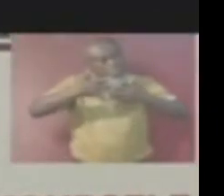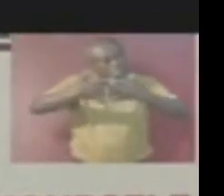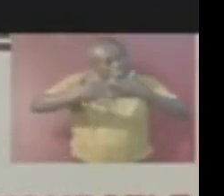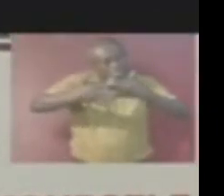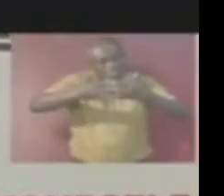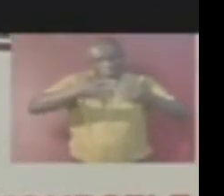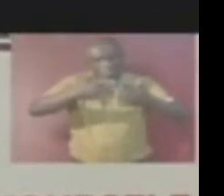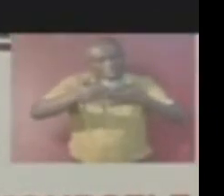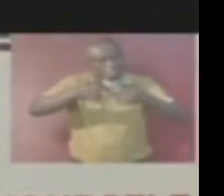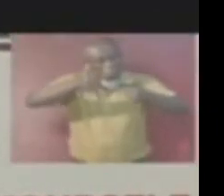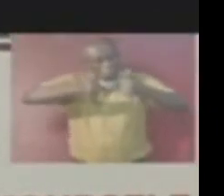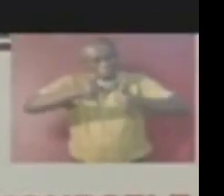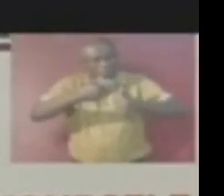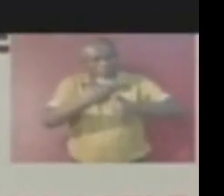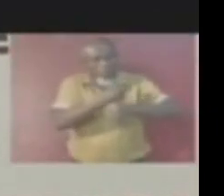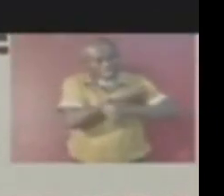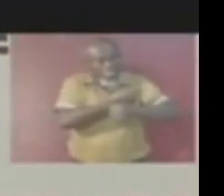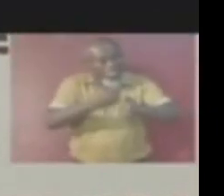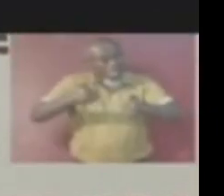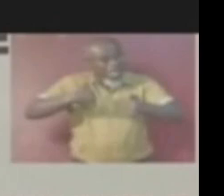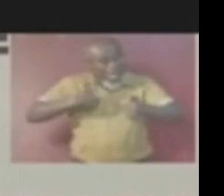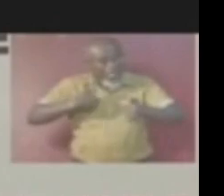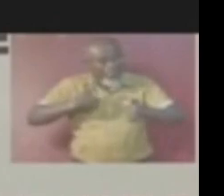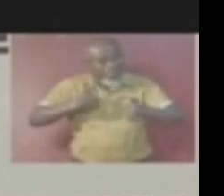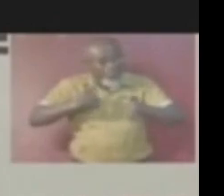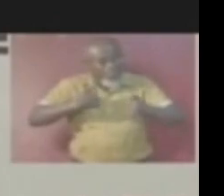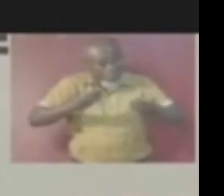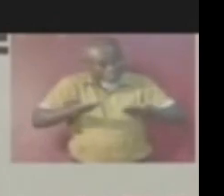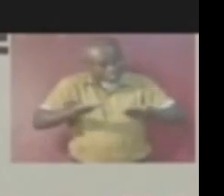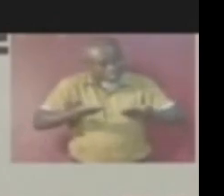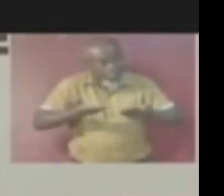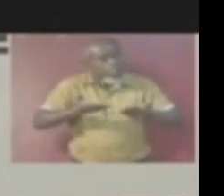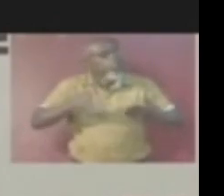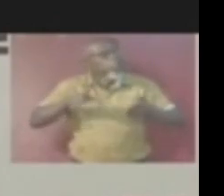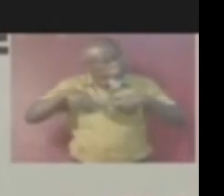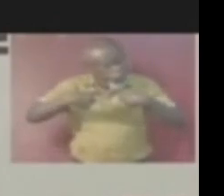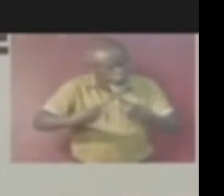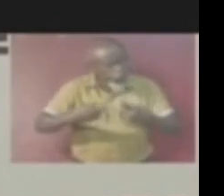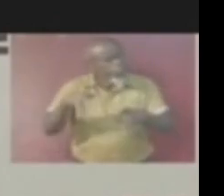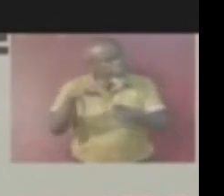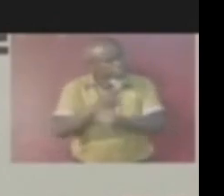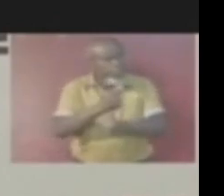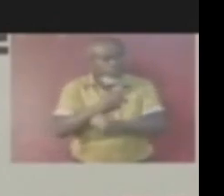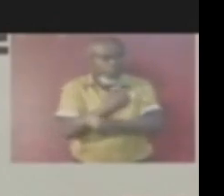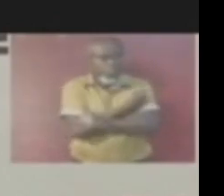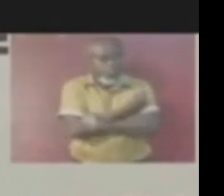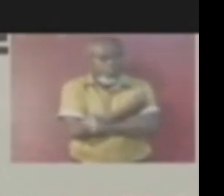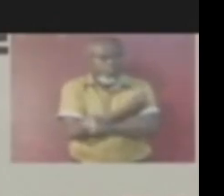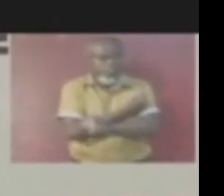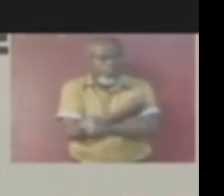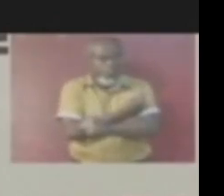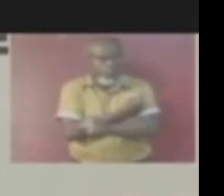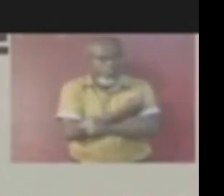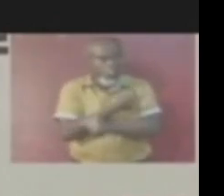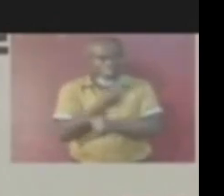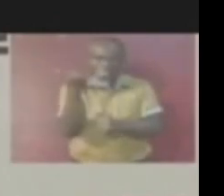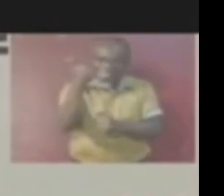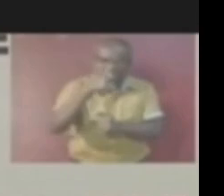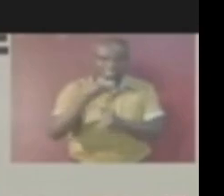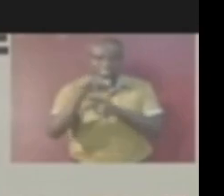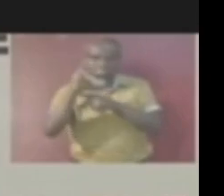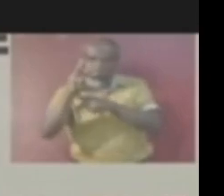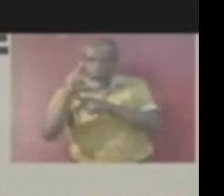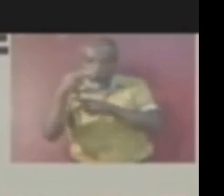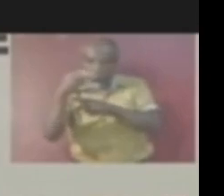Vaccine is available to you, take it. The best vaccine for you is the WHO vaccine that